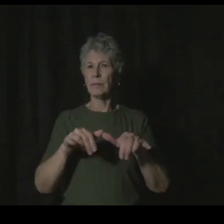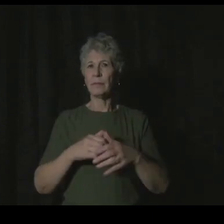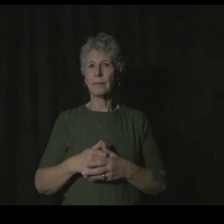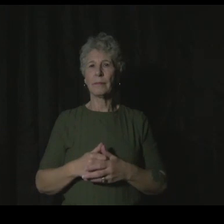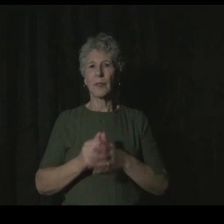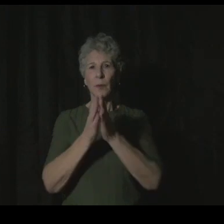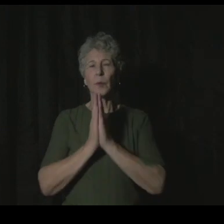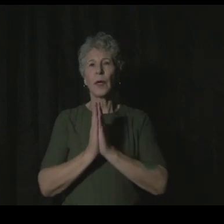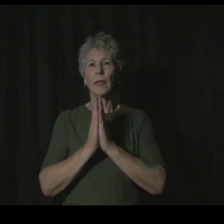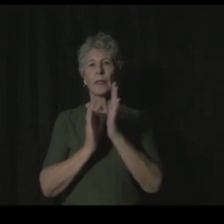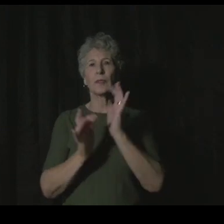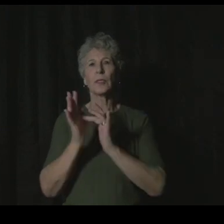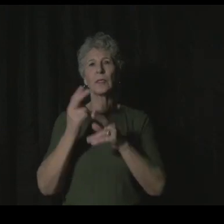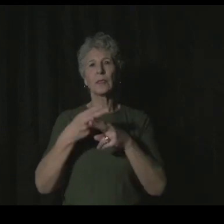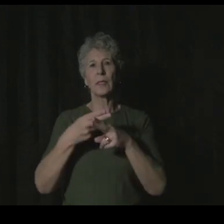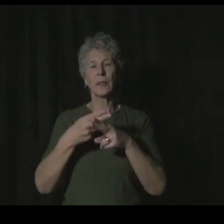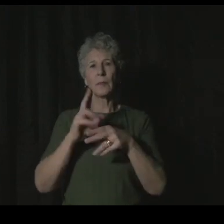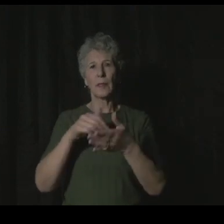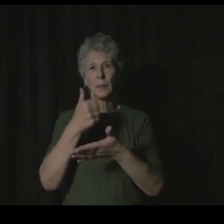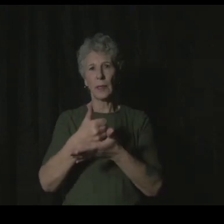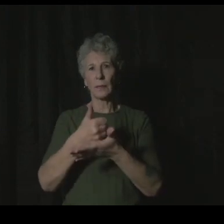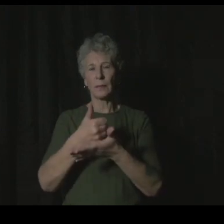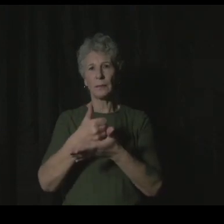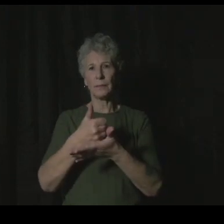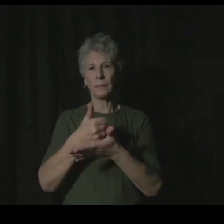We pray this in Jesus' name. Amen.